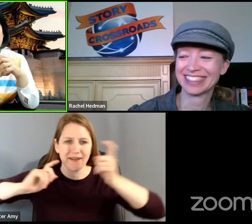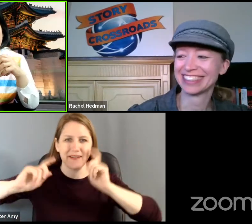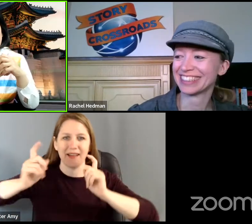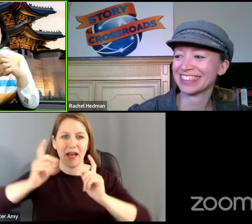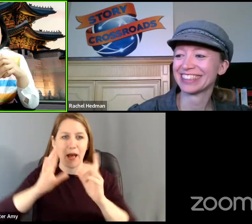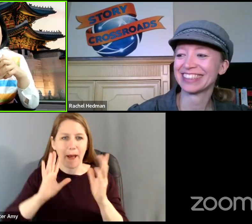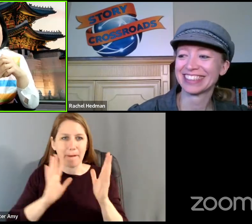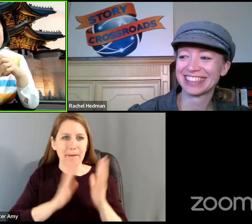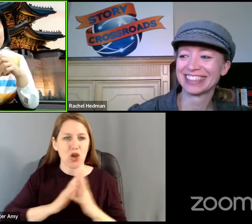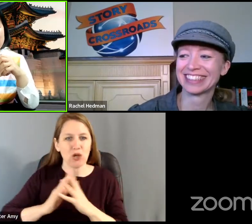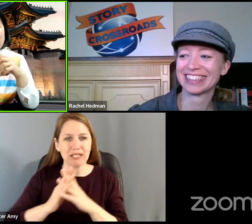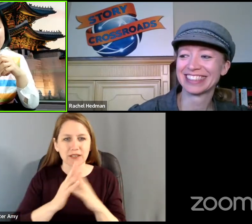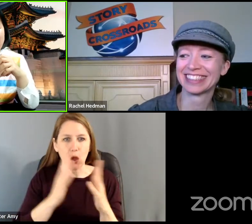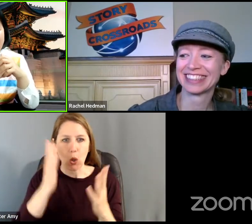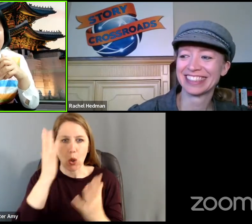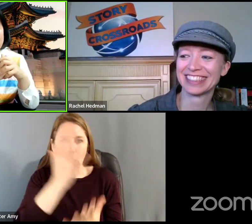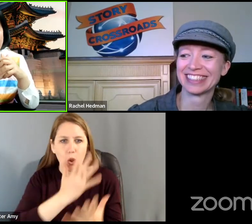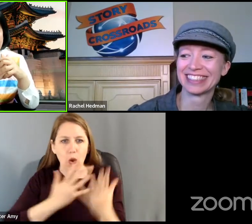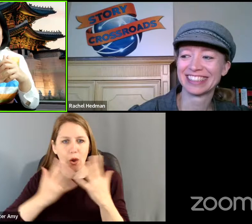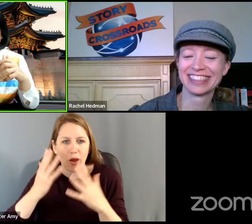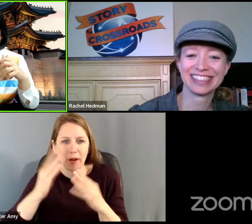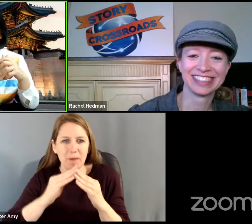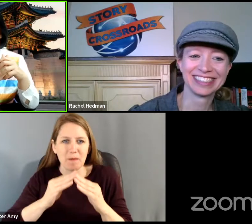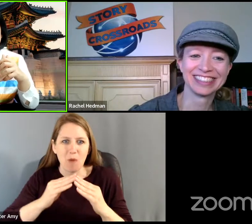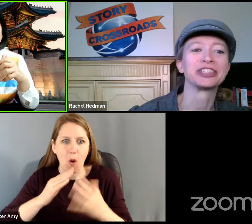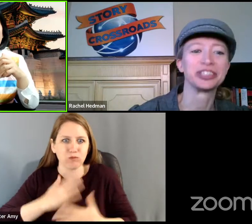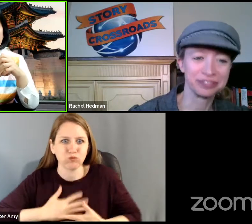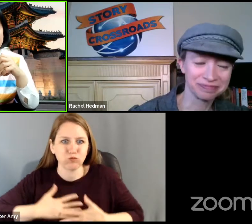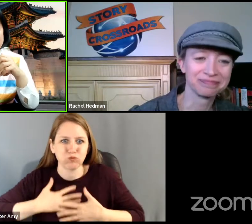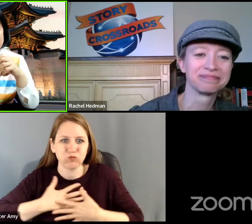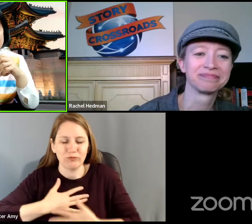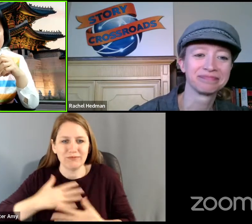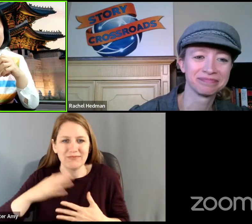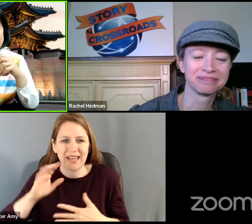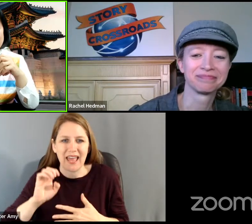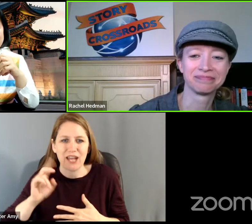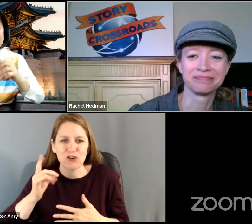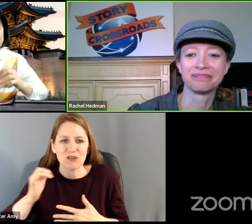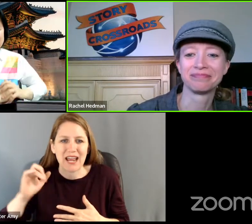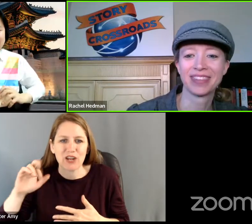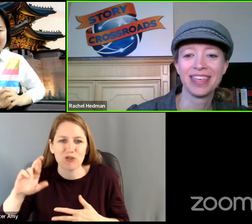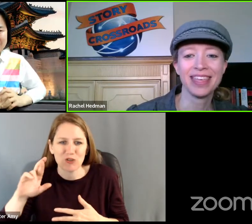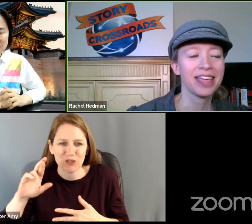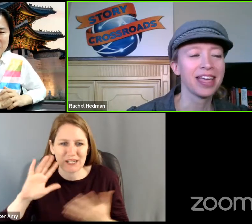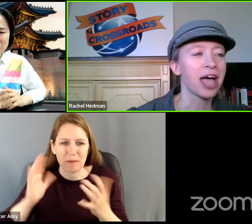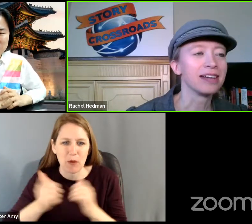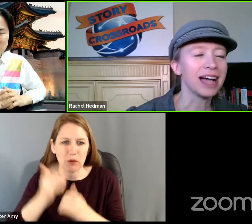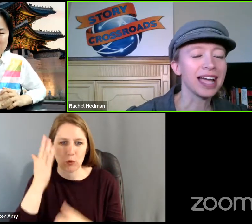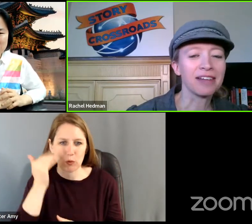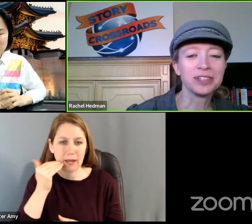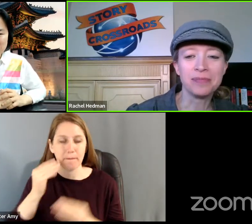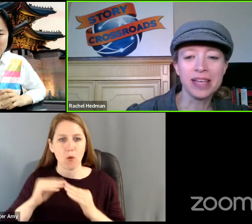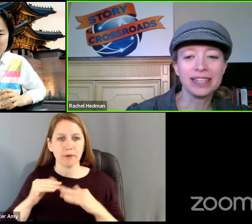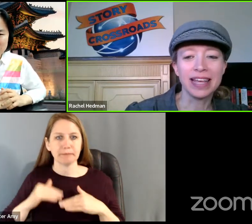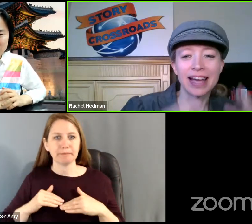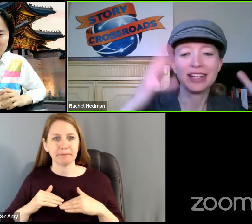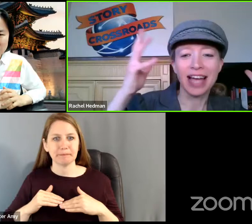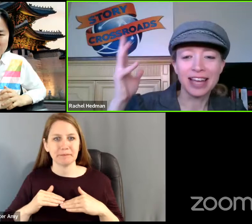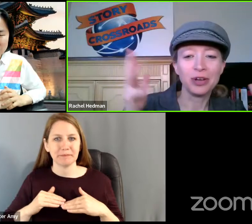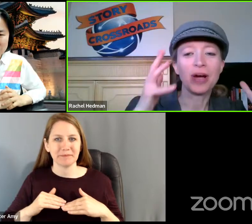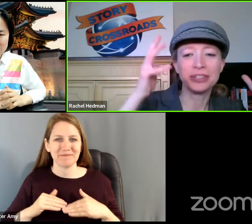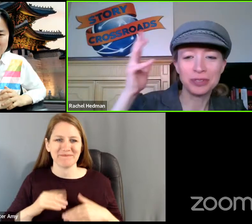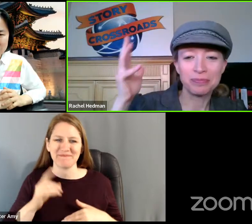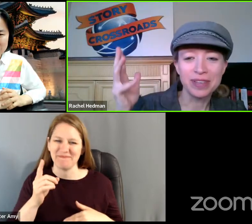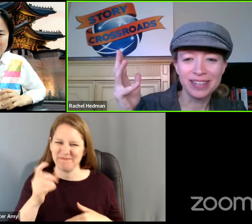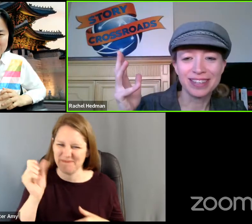Americans look more entertainers than Koreans. Hmm. I have to admit, yeah,